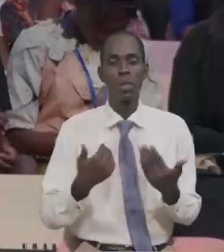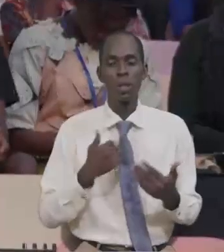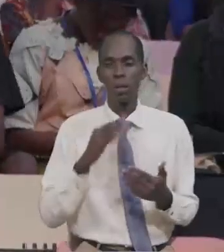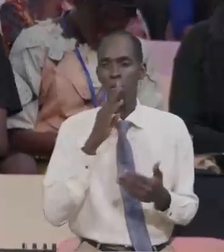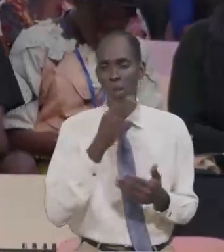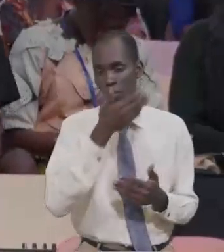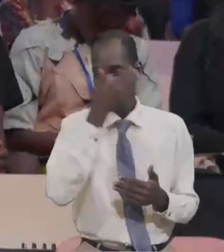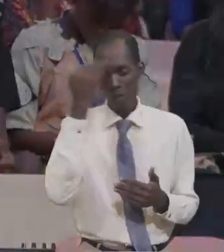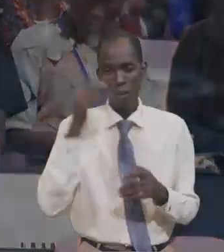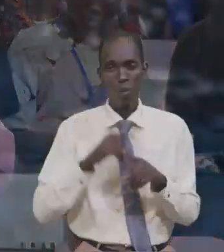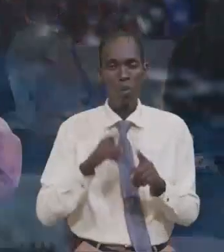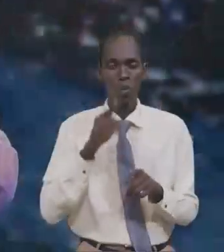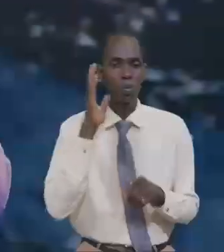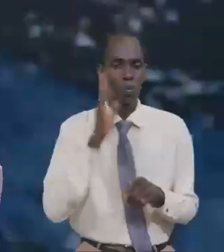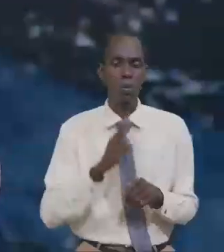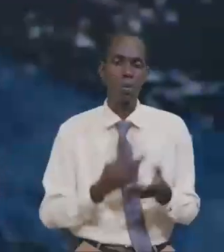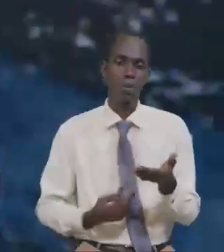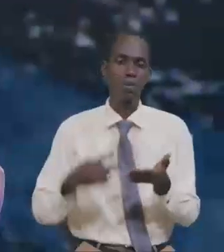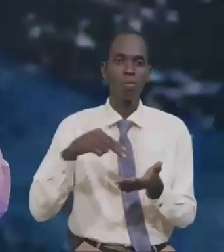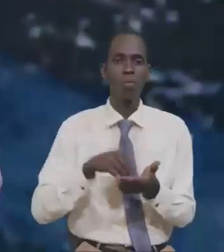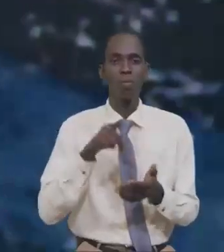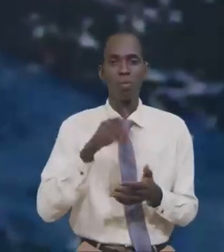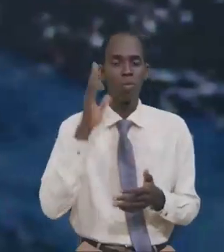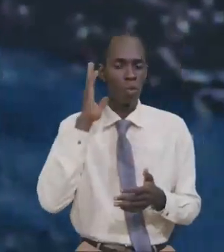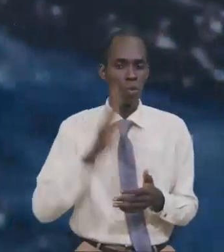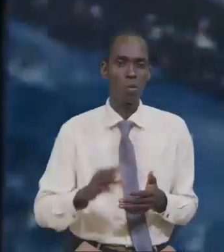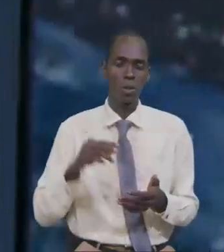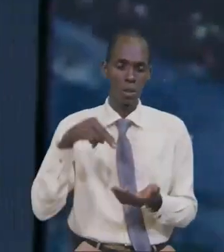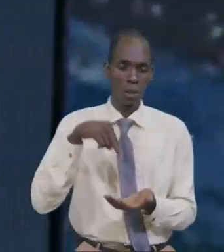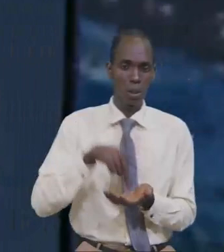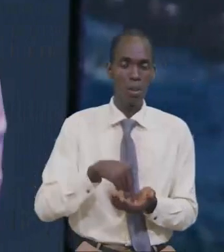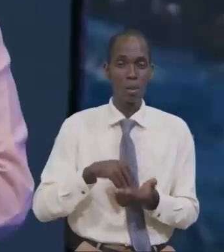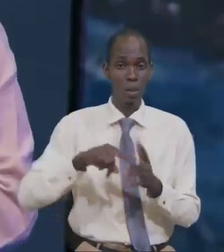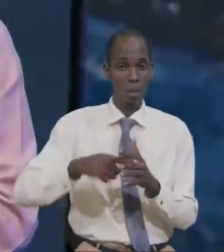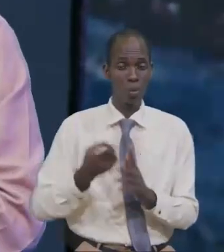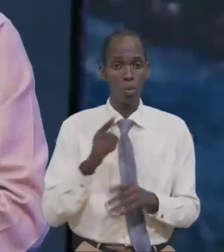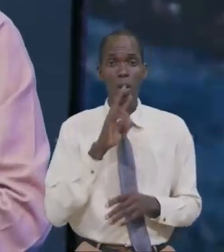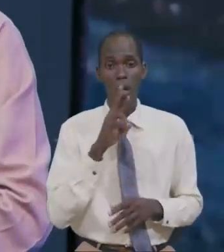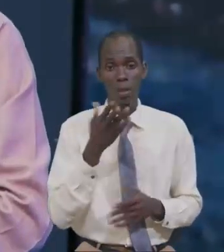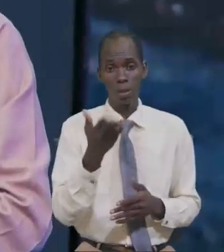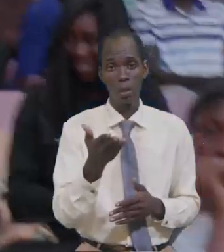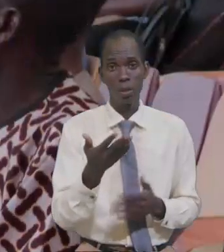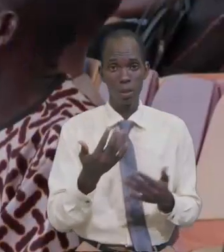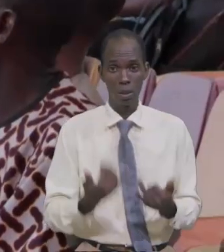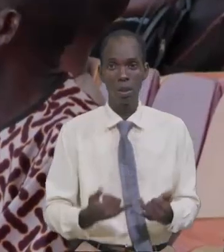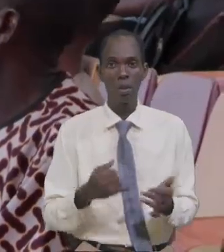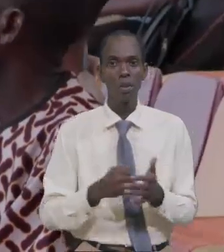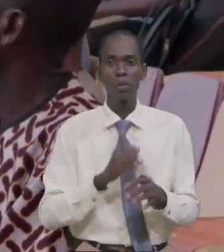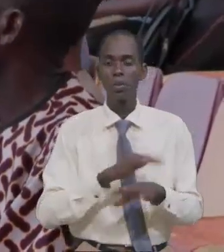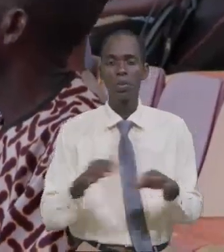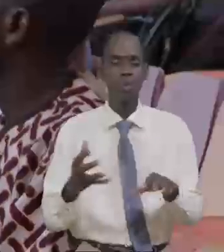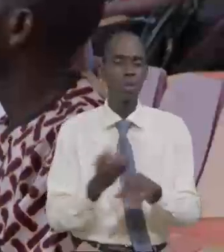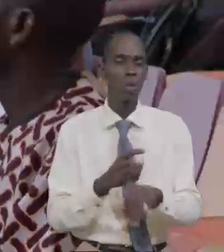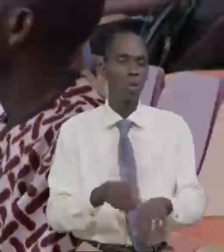time. It doesn't take time. In a few months, in a few years, you'll be there.